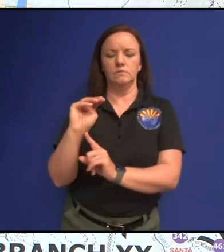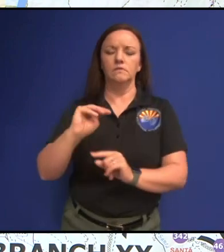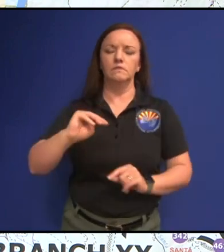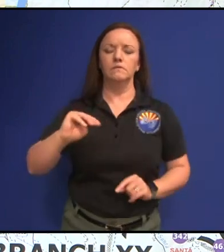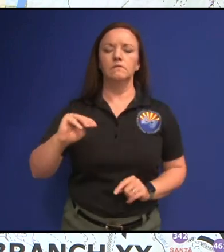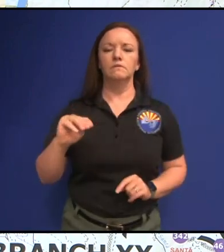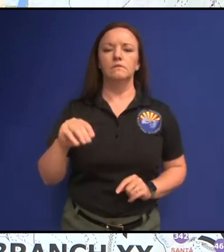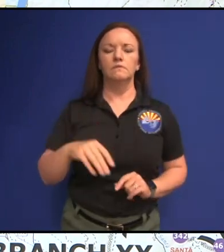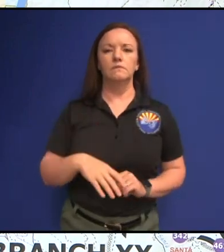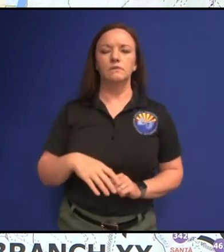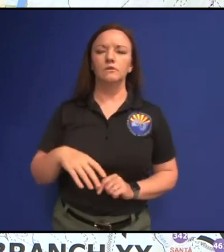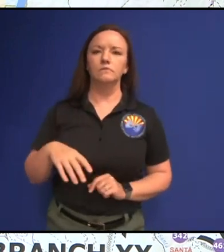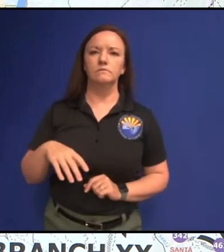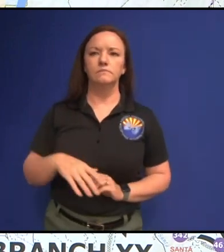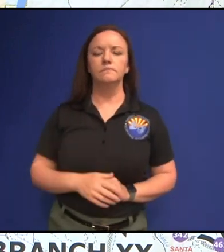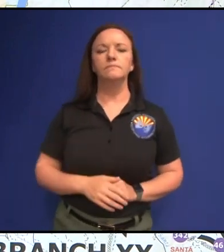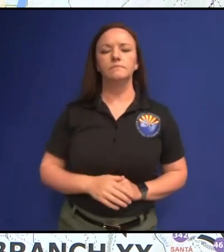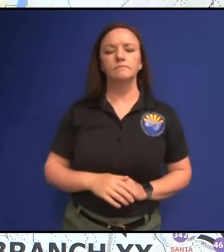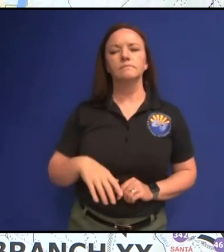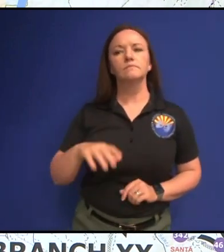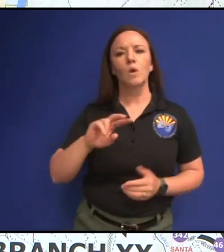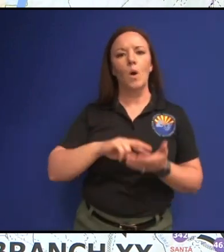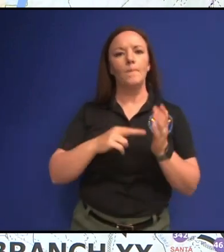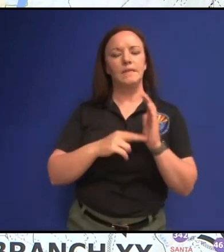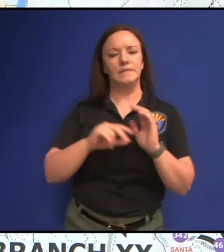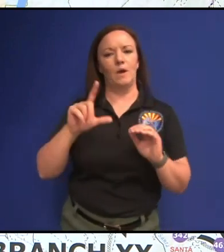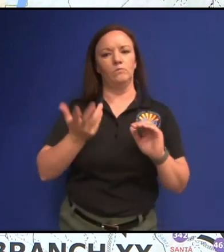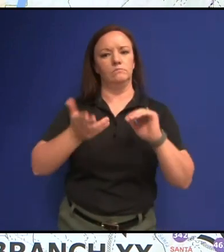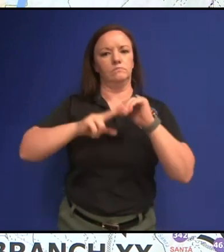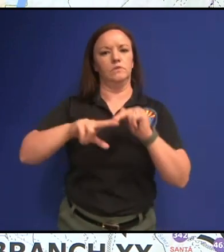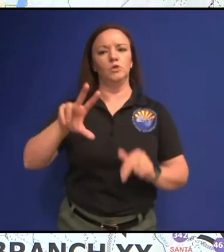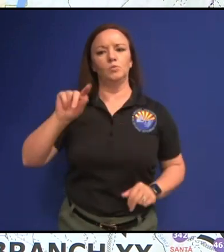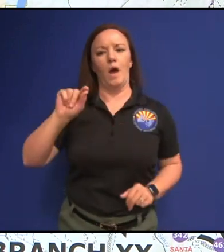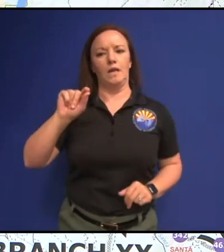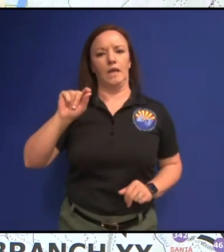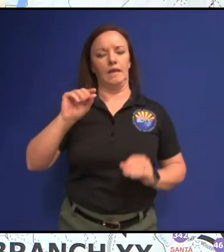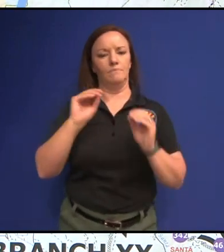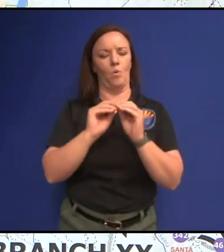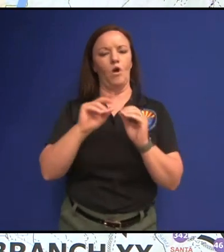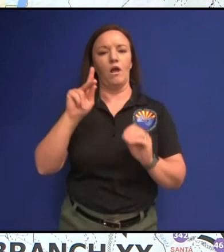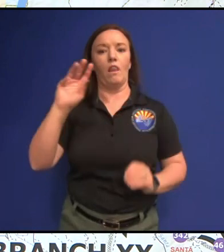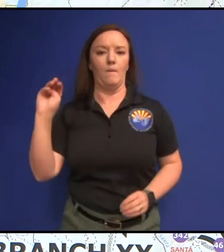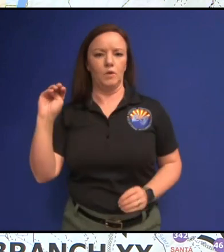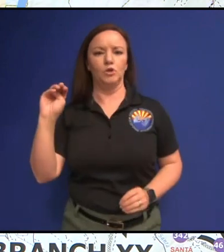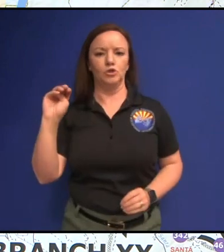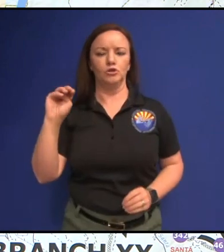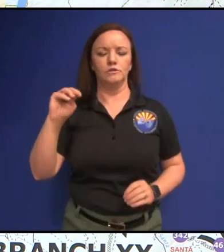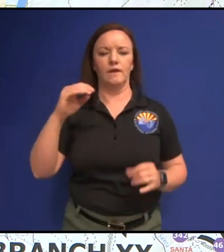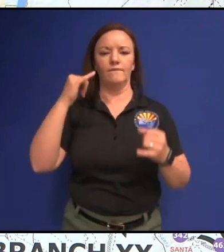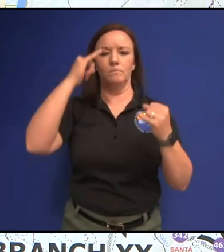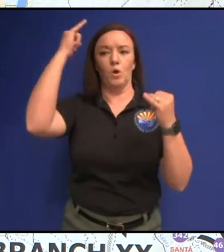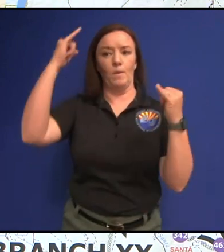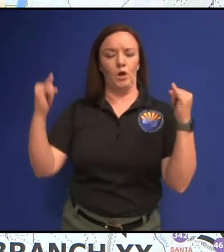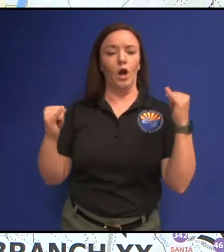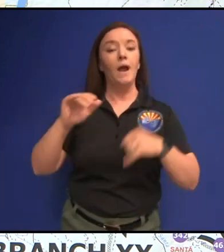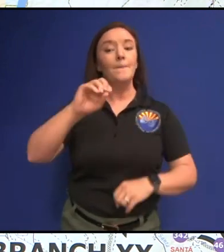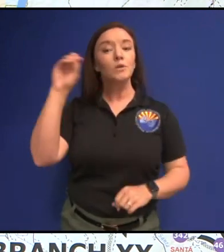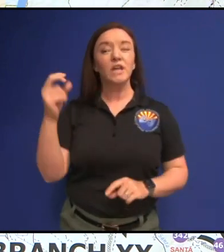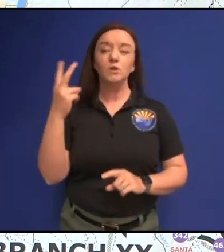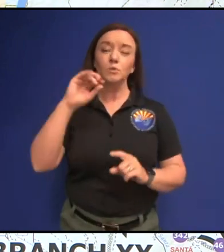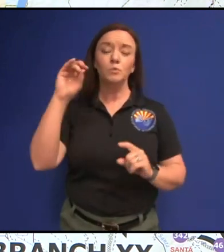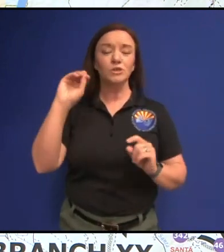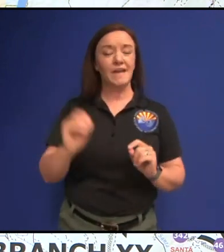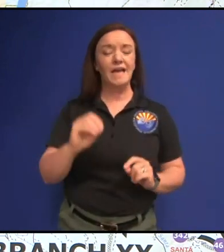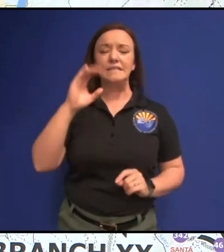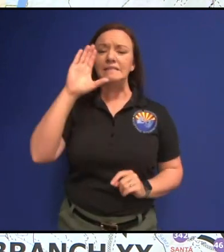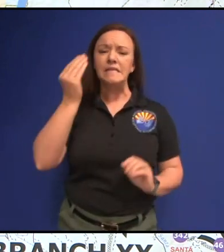2% means that 20 more kilometers of perimeter was contained. So sounds small as a percent. When you look at it as a number, I think you